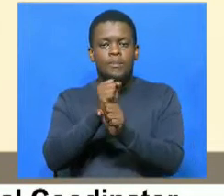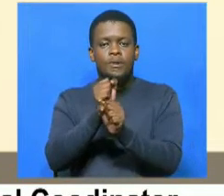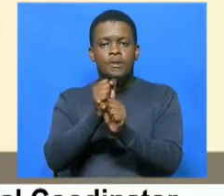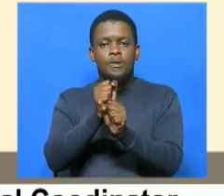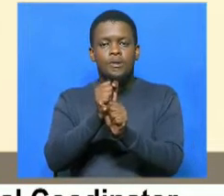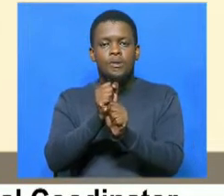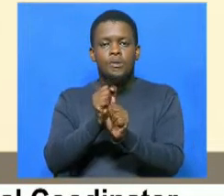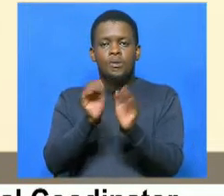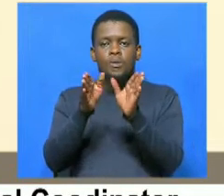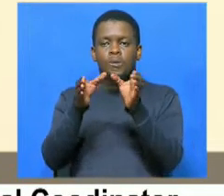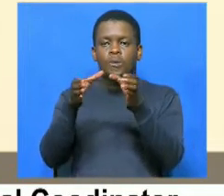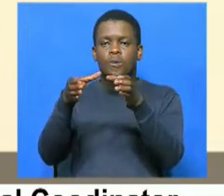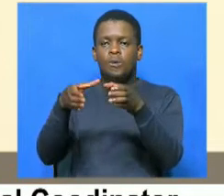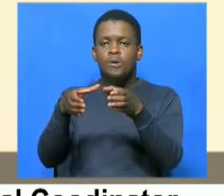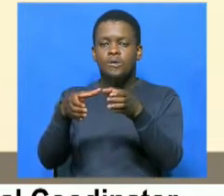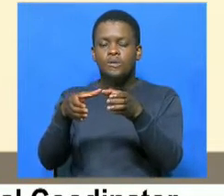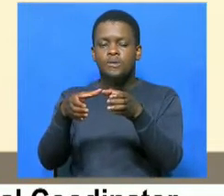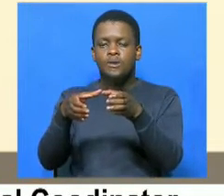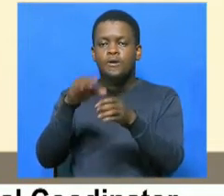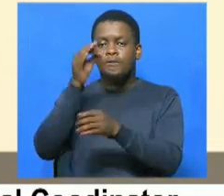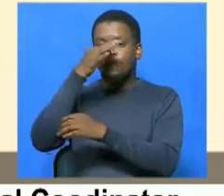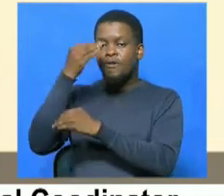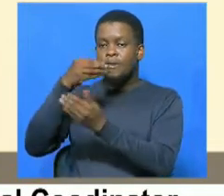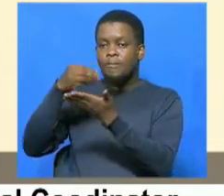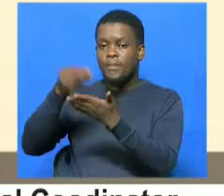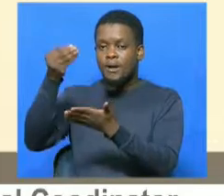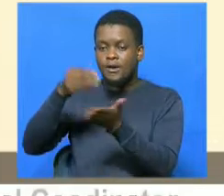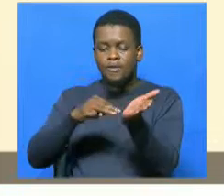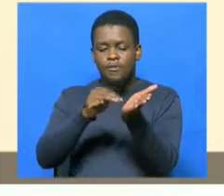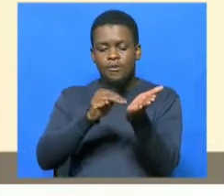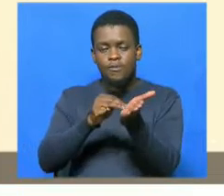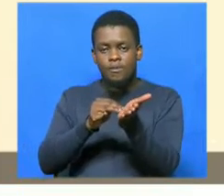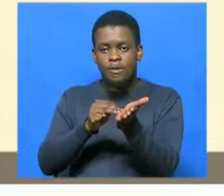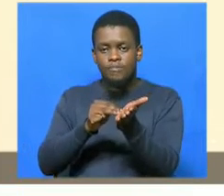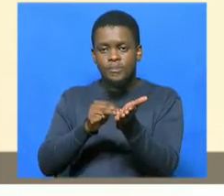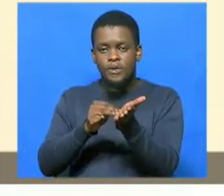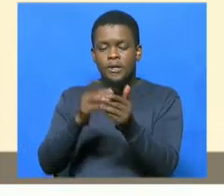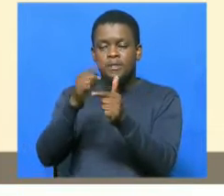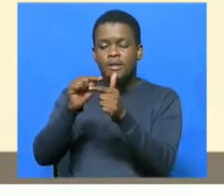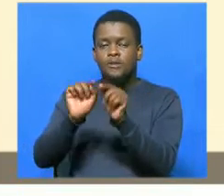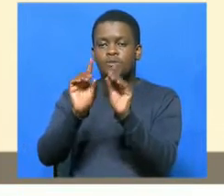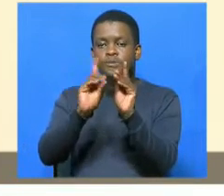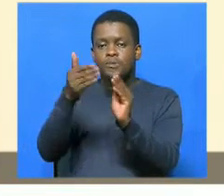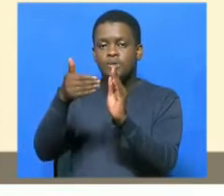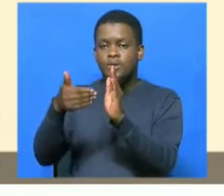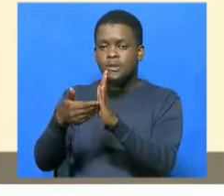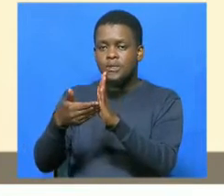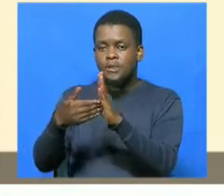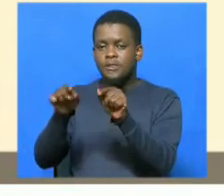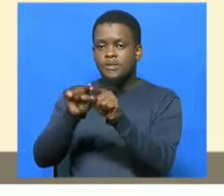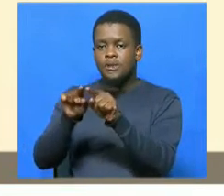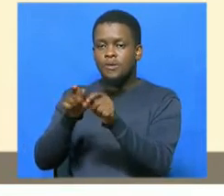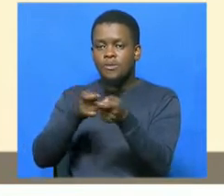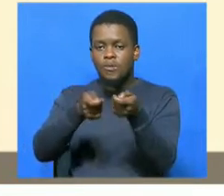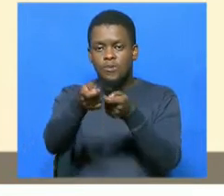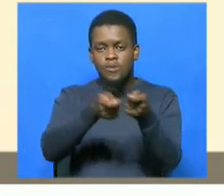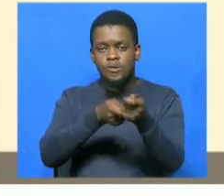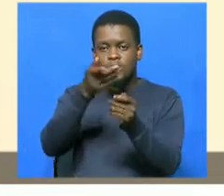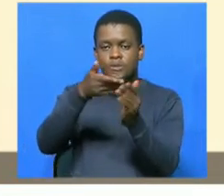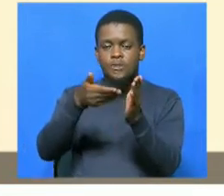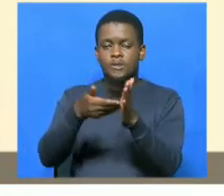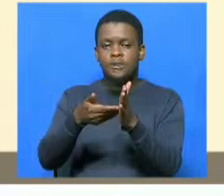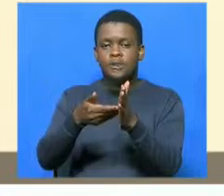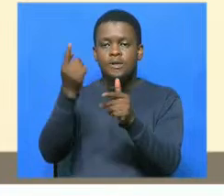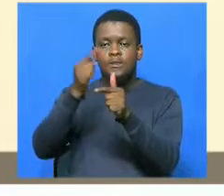able to buy sprays in large amount to spray your field at the same time, because that way it will be much easier to control these pests and